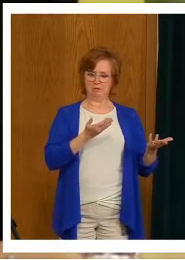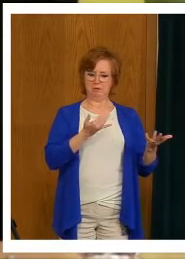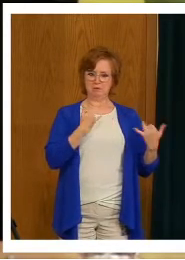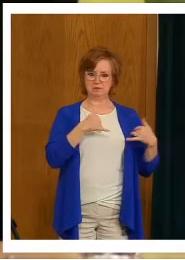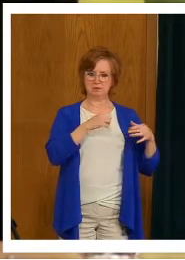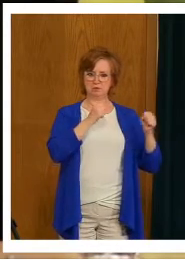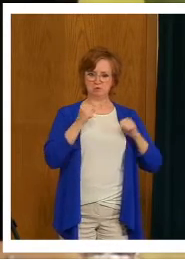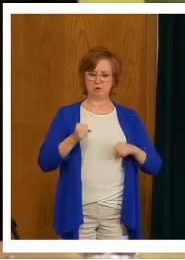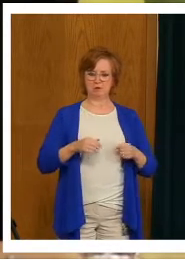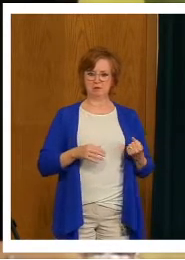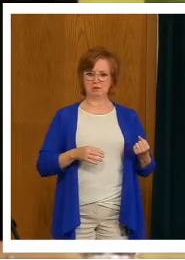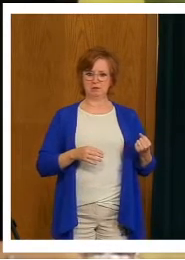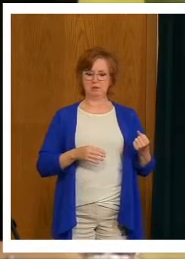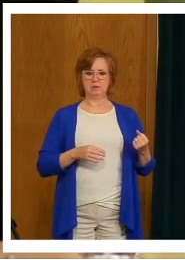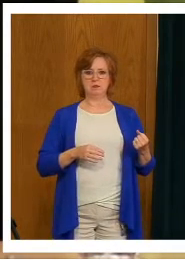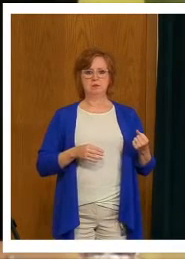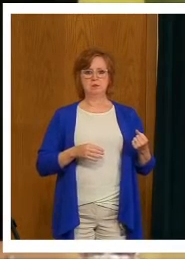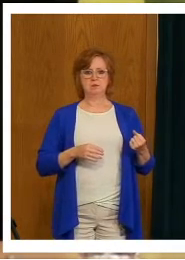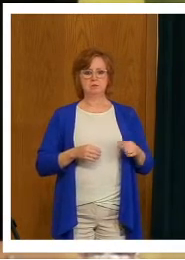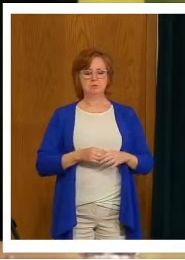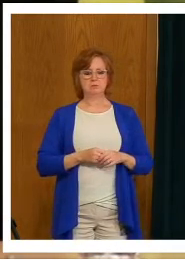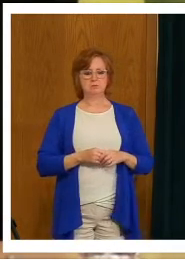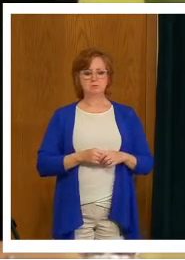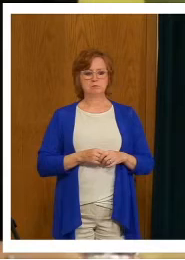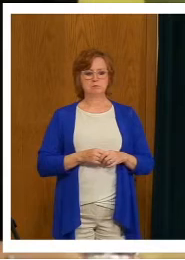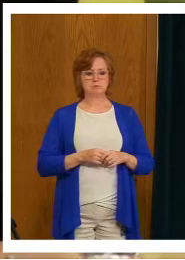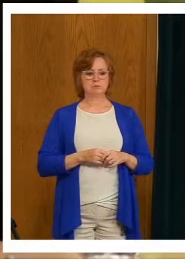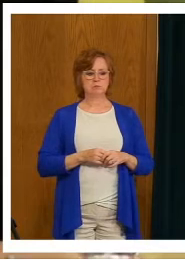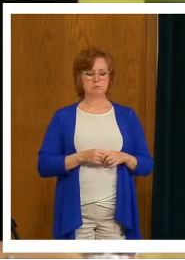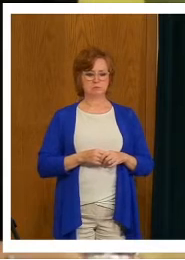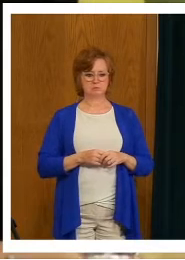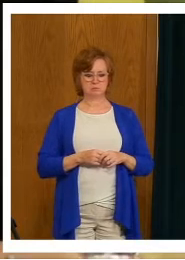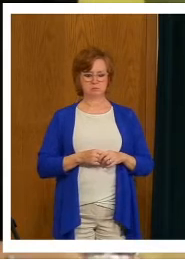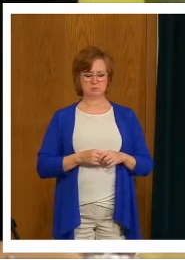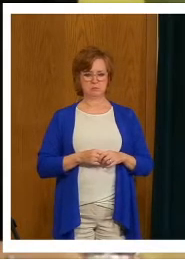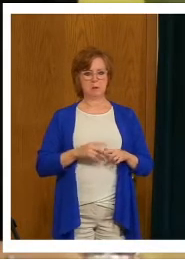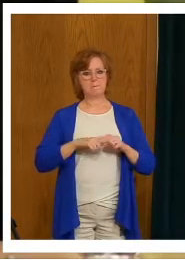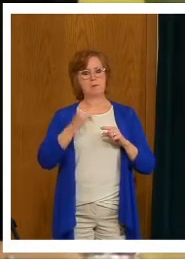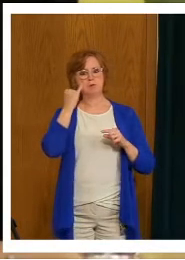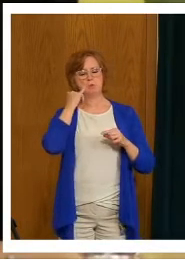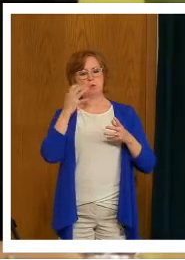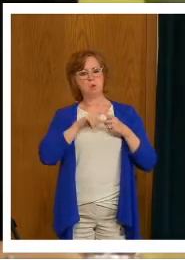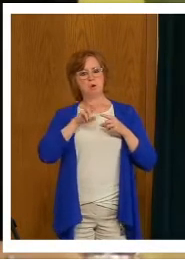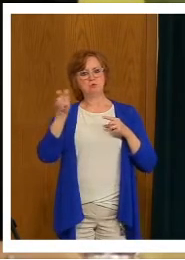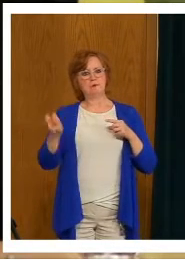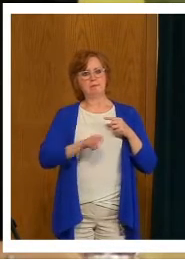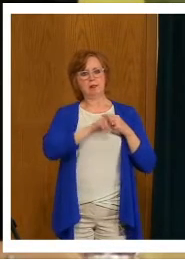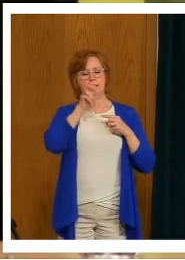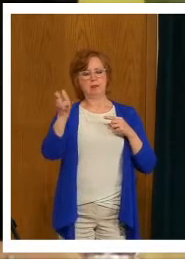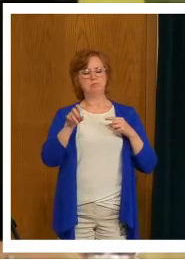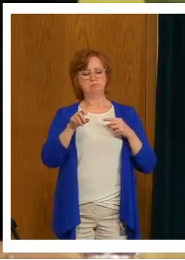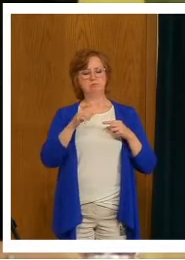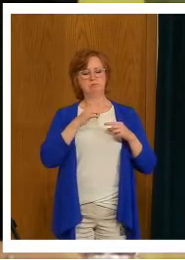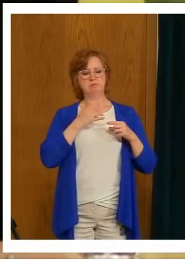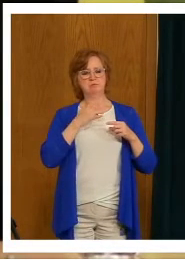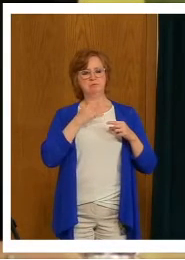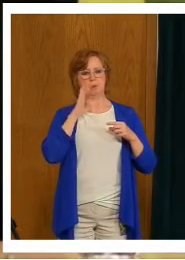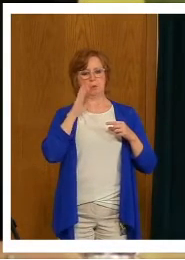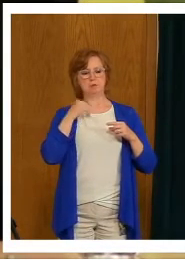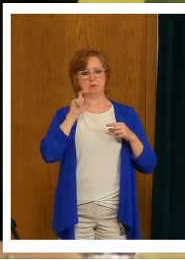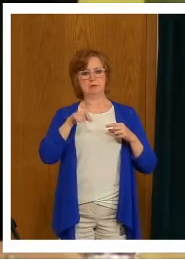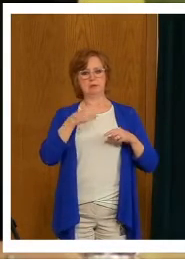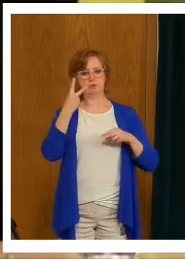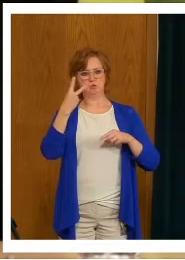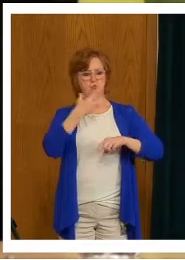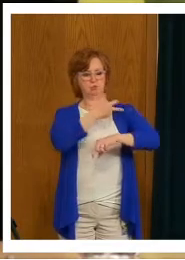that, maybe traveling abroad, and we'd encourage everyone, likely going to need 2 doses in order to do that. And we'd